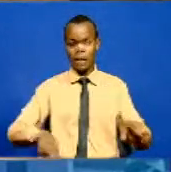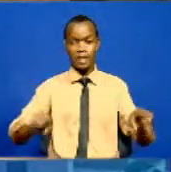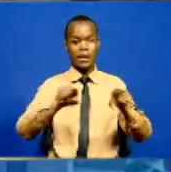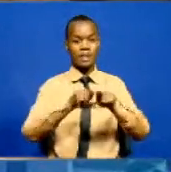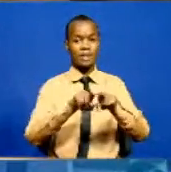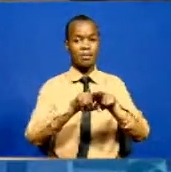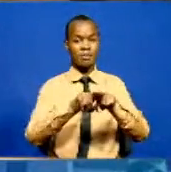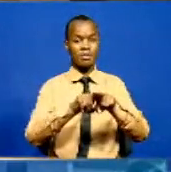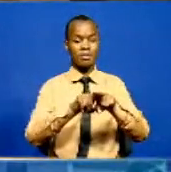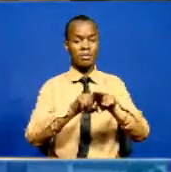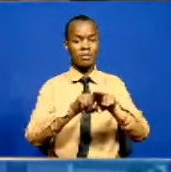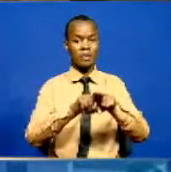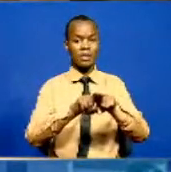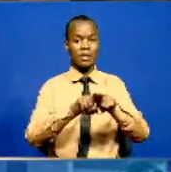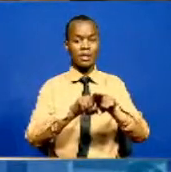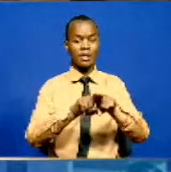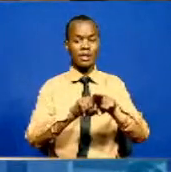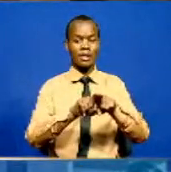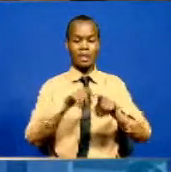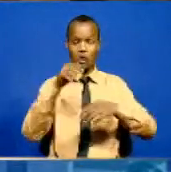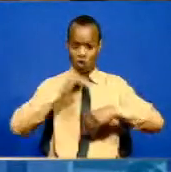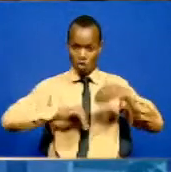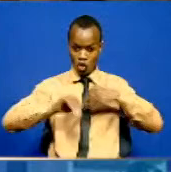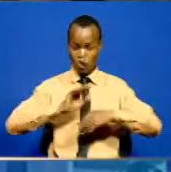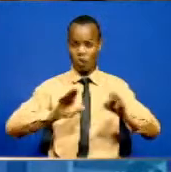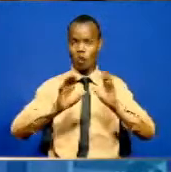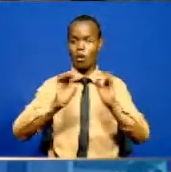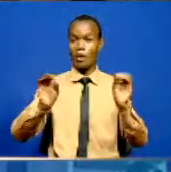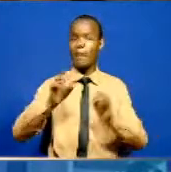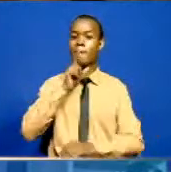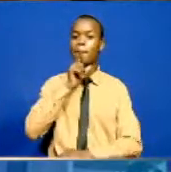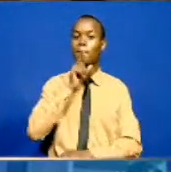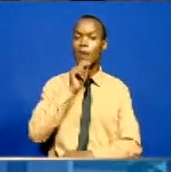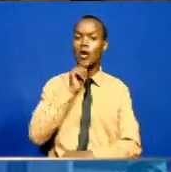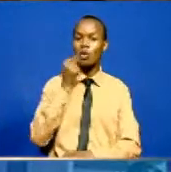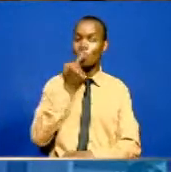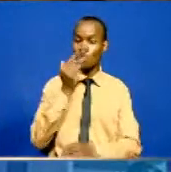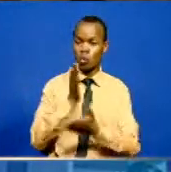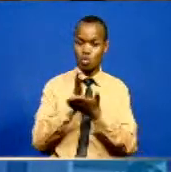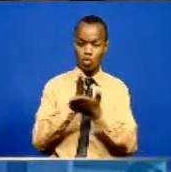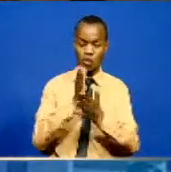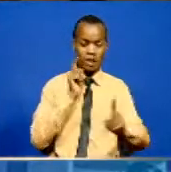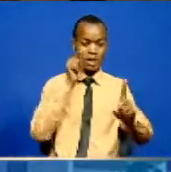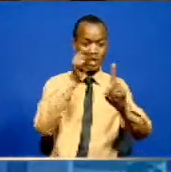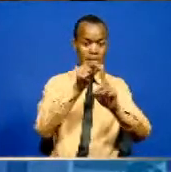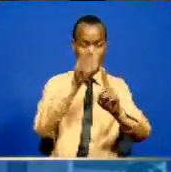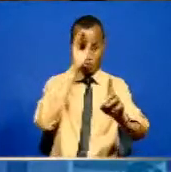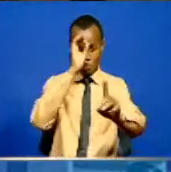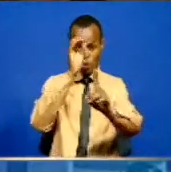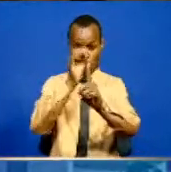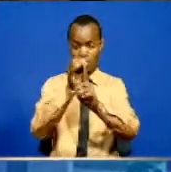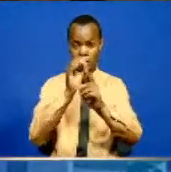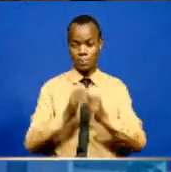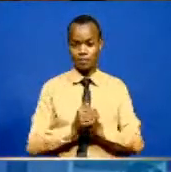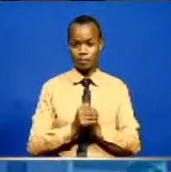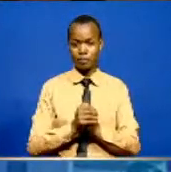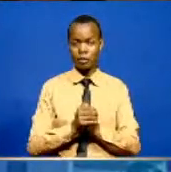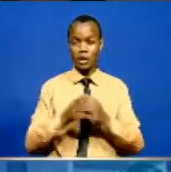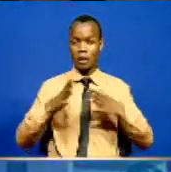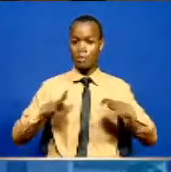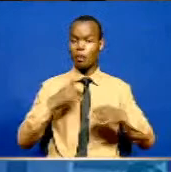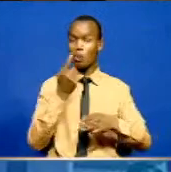office cannot buy. Men who possess opinions and a will. Men who love